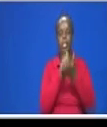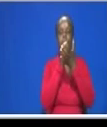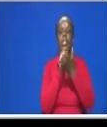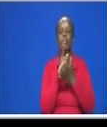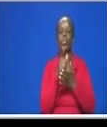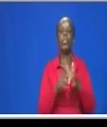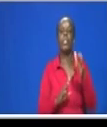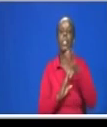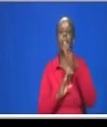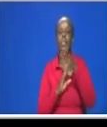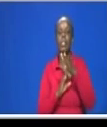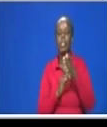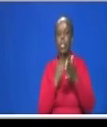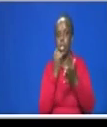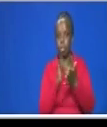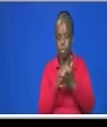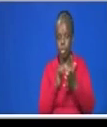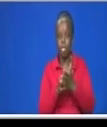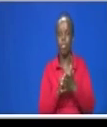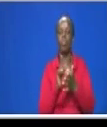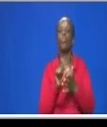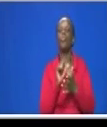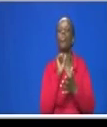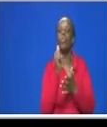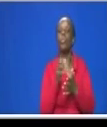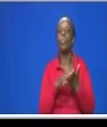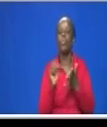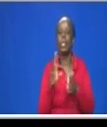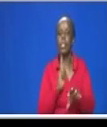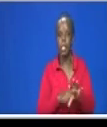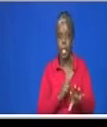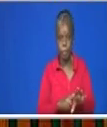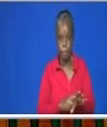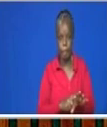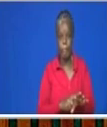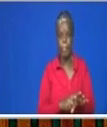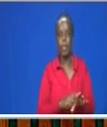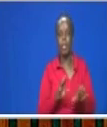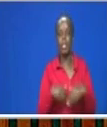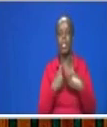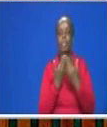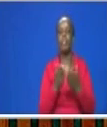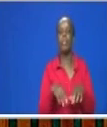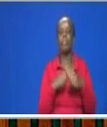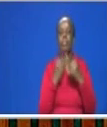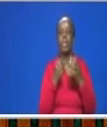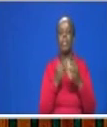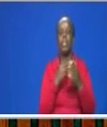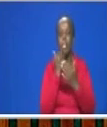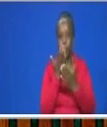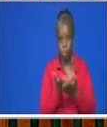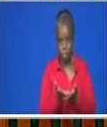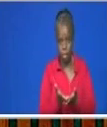the limit so that you do not waste time giving many